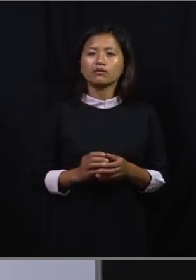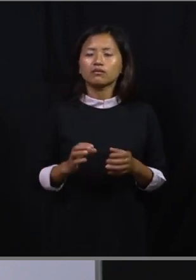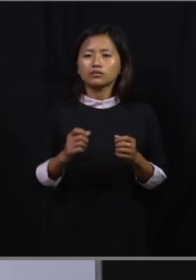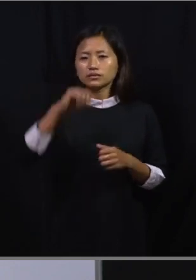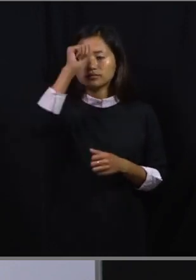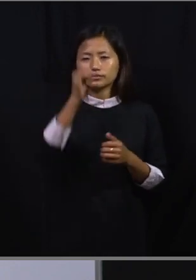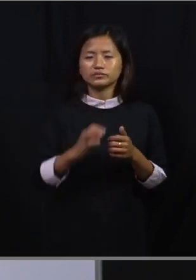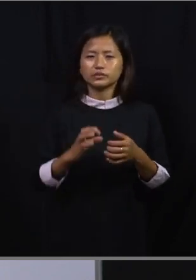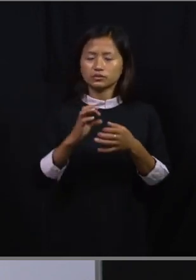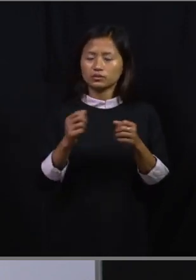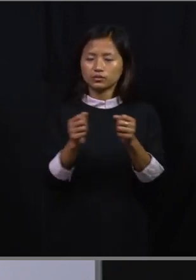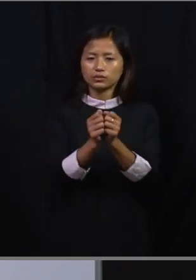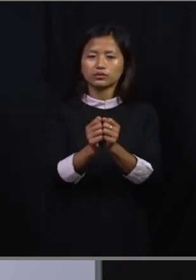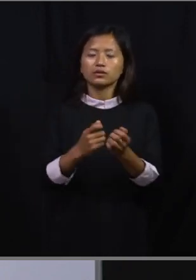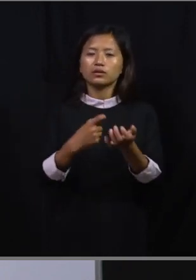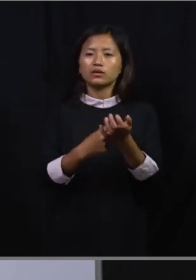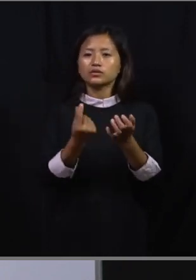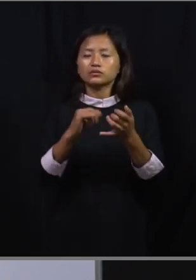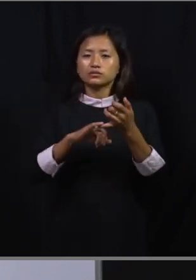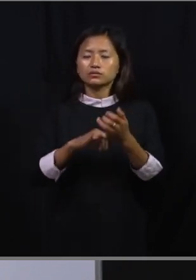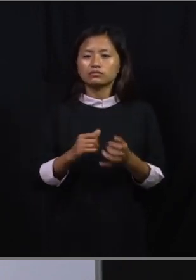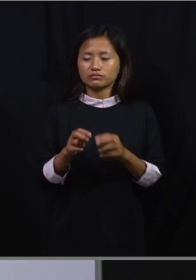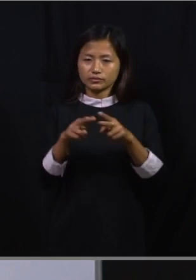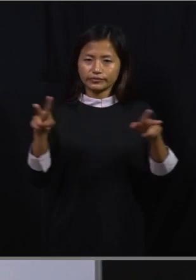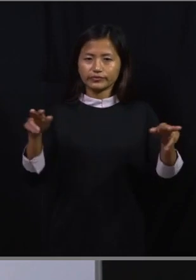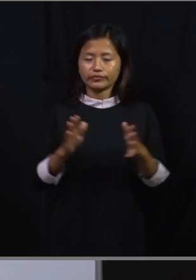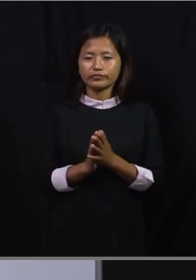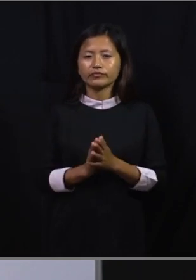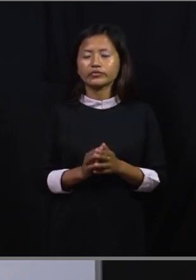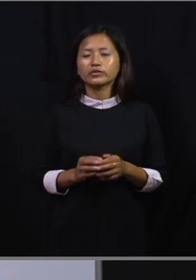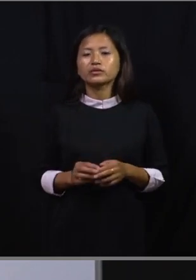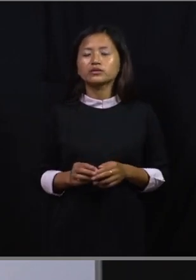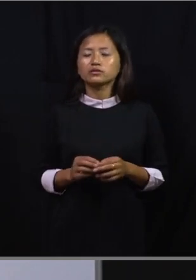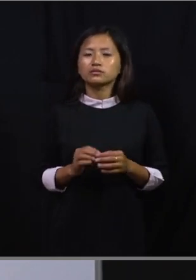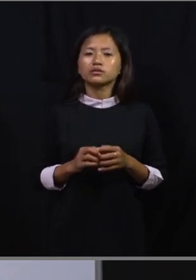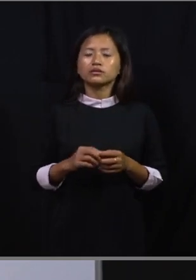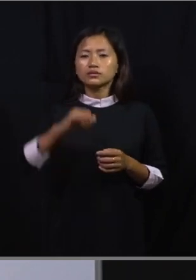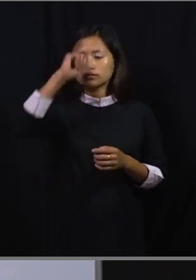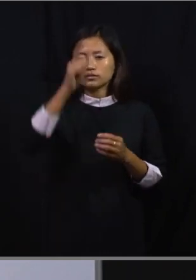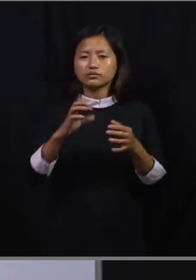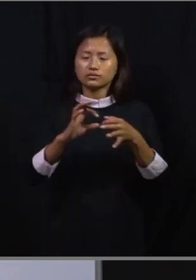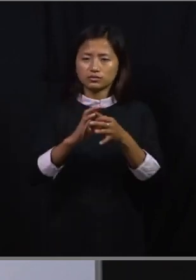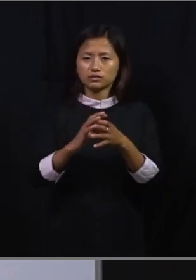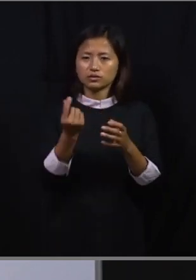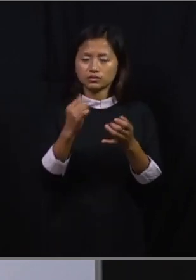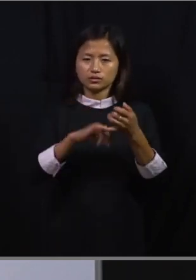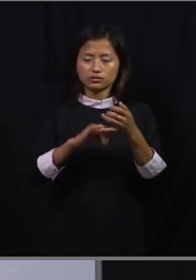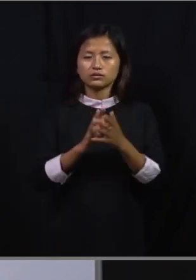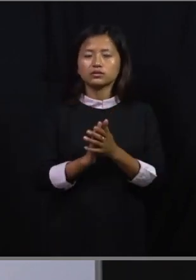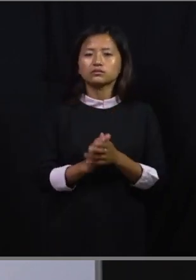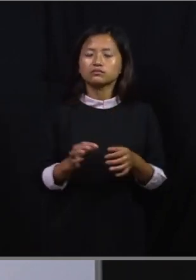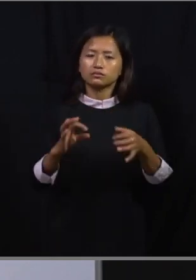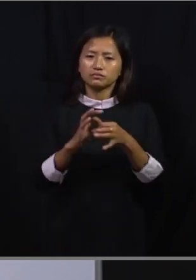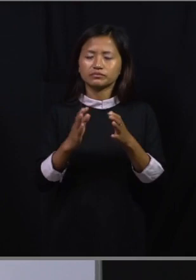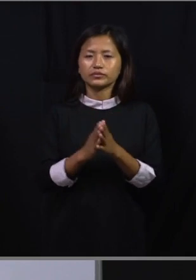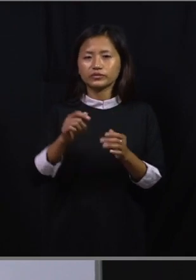is different. The foreign policy is different than India's having relations with the United States, because the aims, the